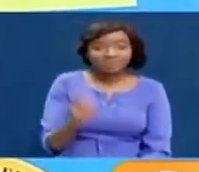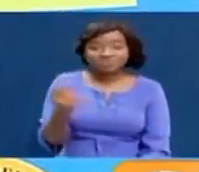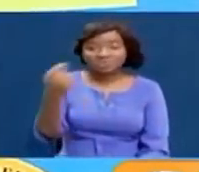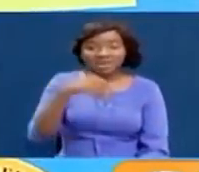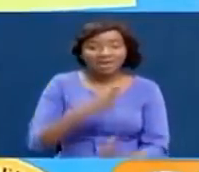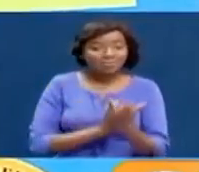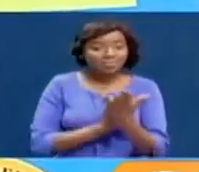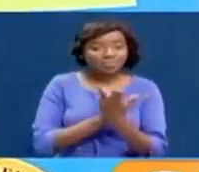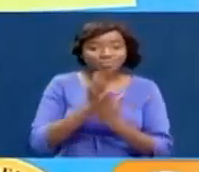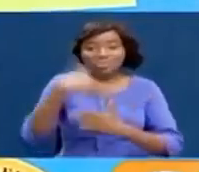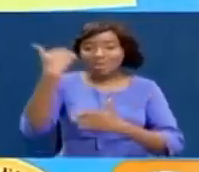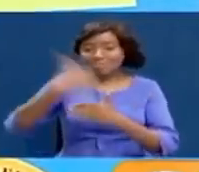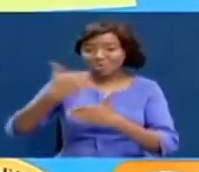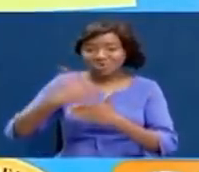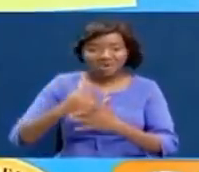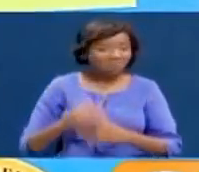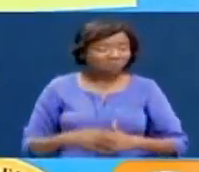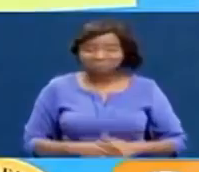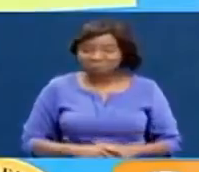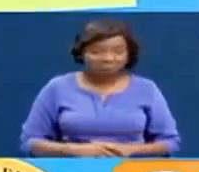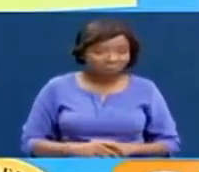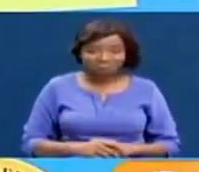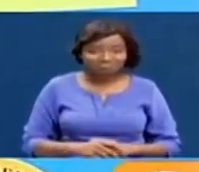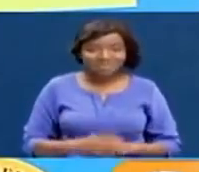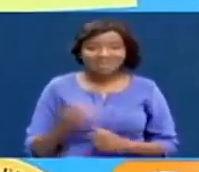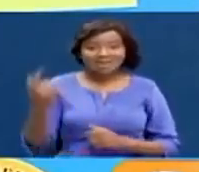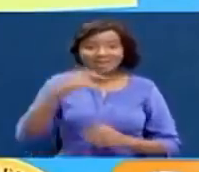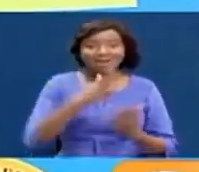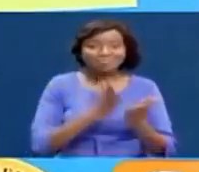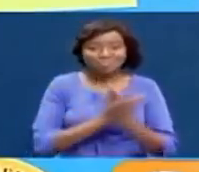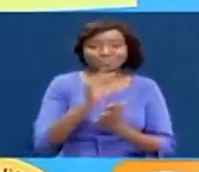person did not come through the border points, but came through Panya routes.